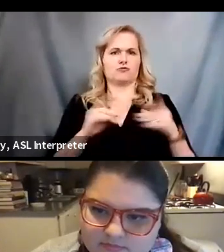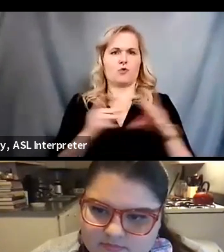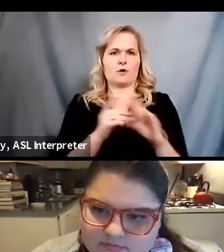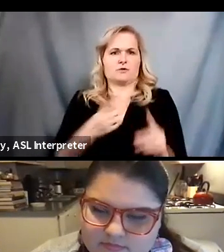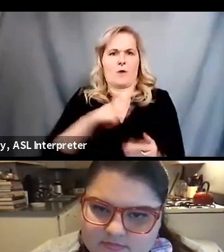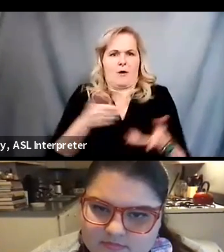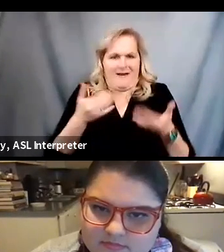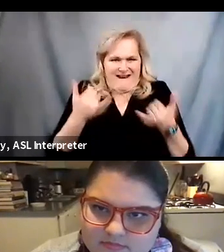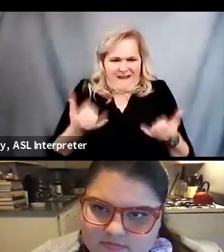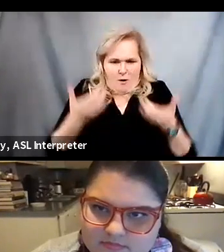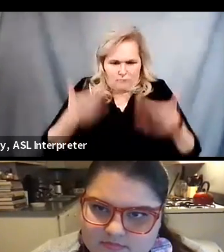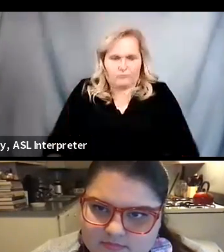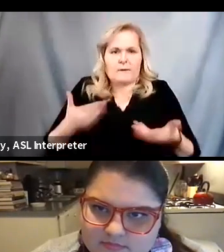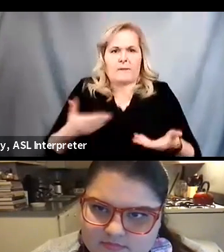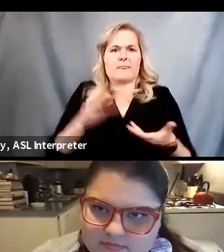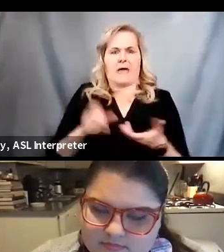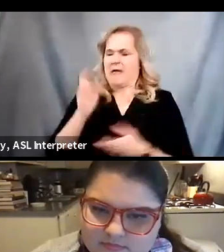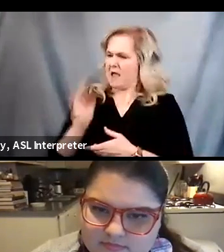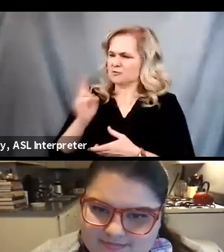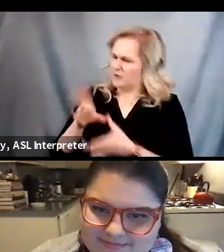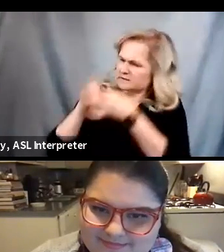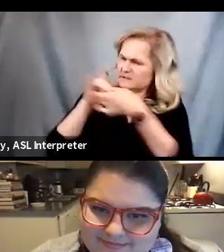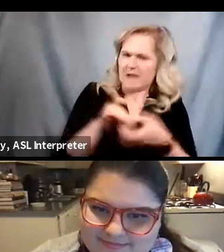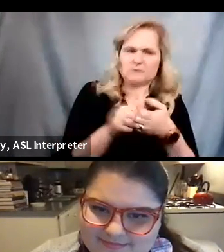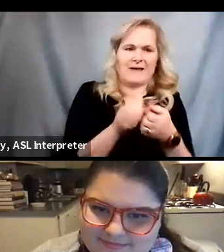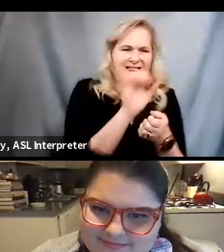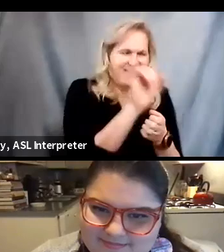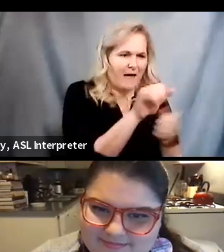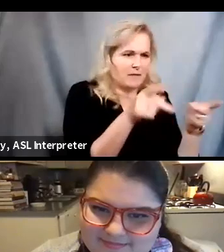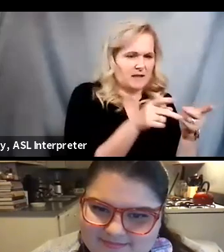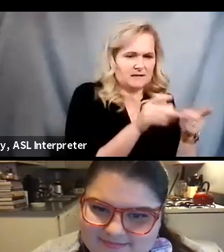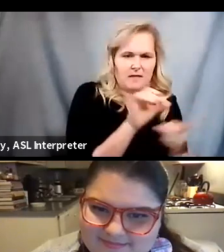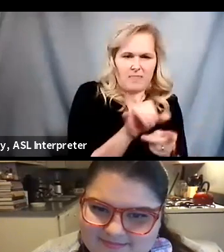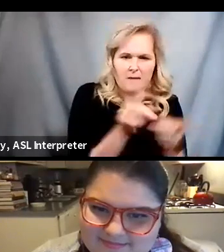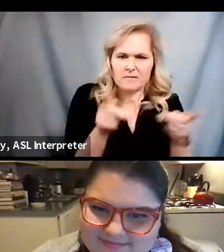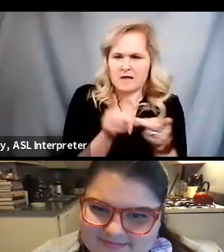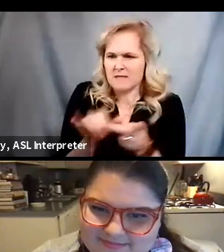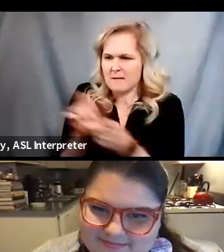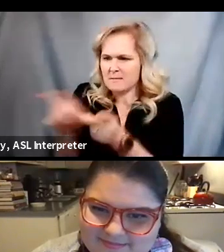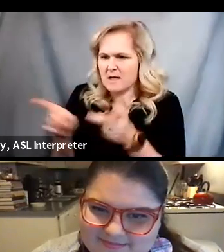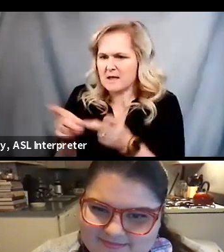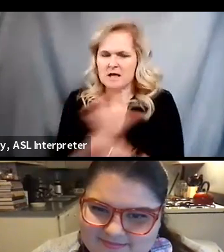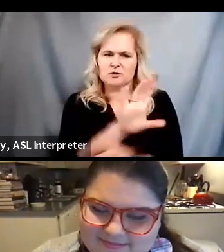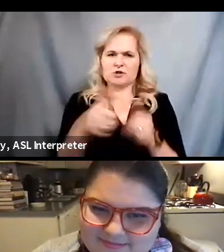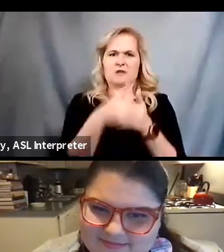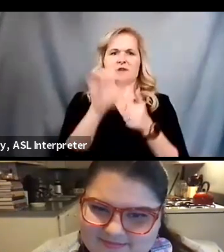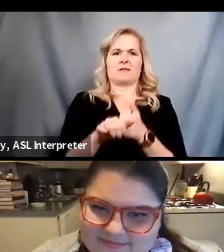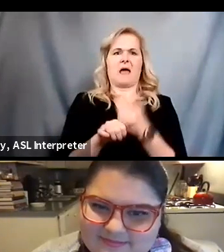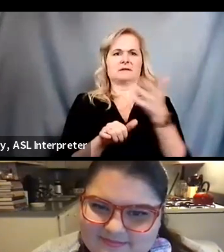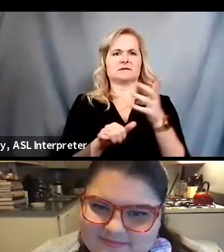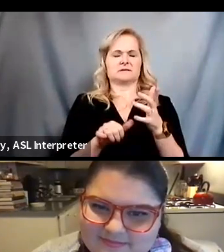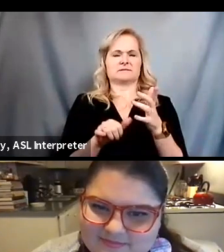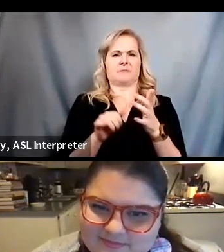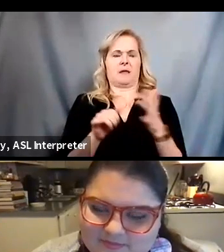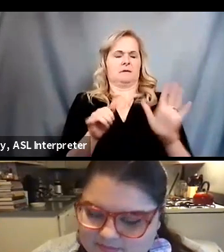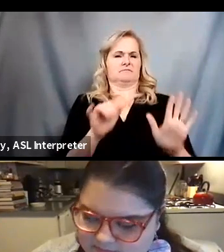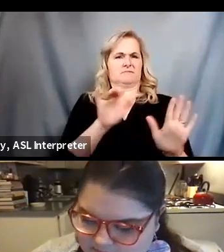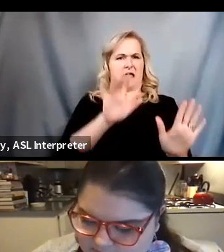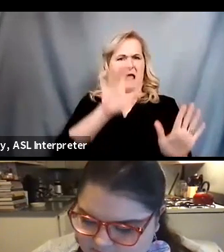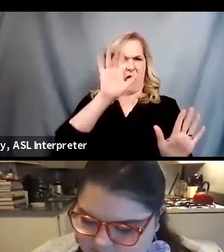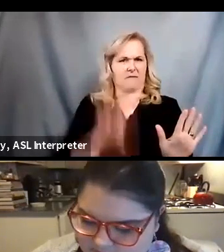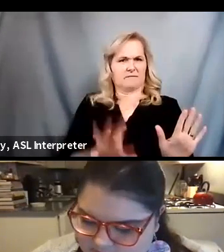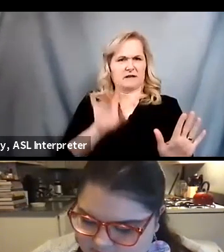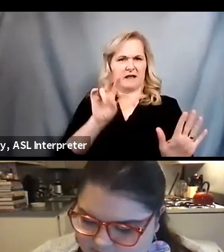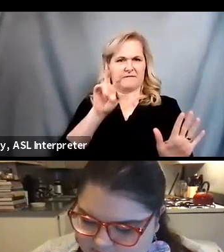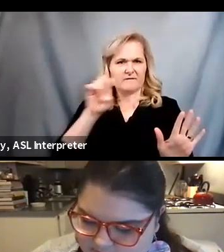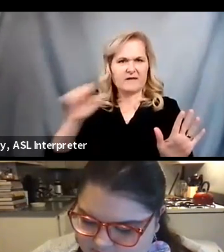the history that is attached to that place. And so by challenging that empty vessel mentality of that, you know, you